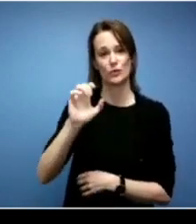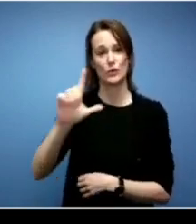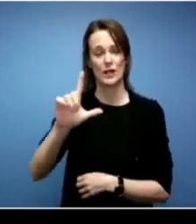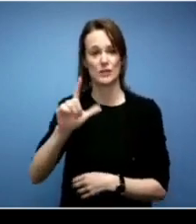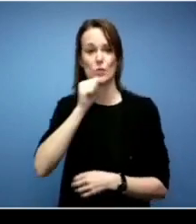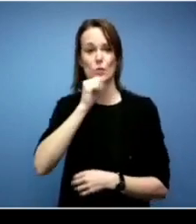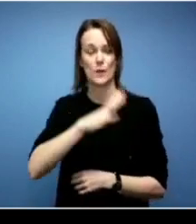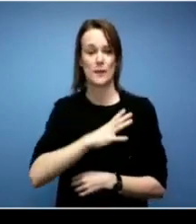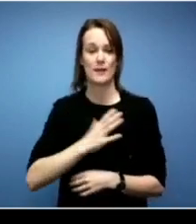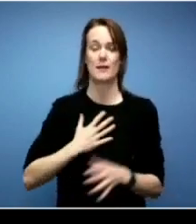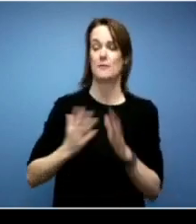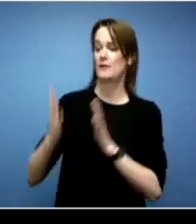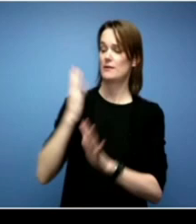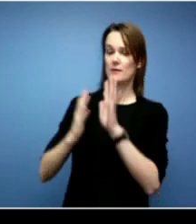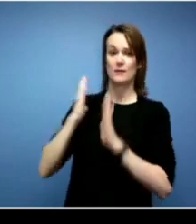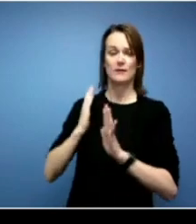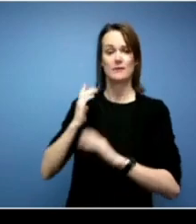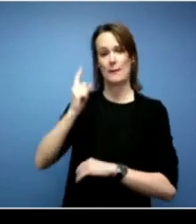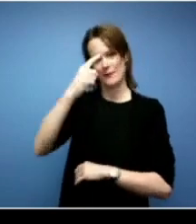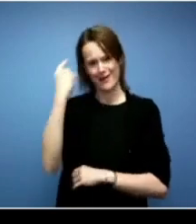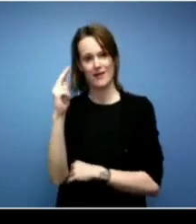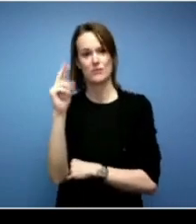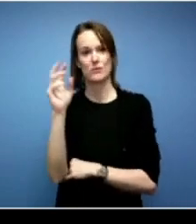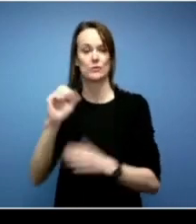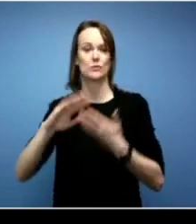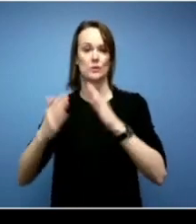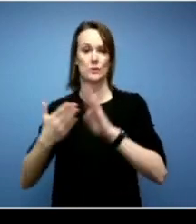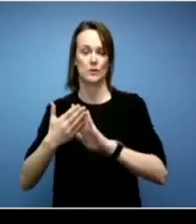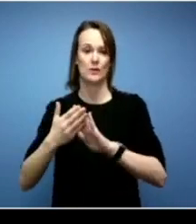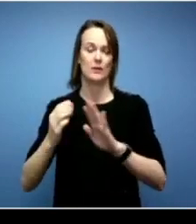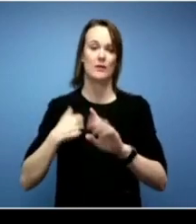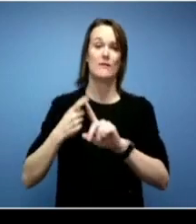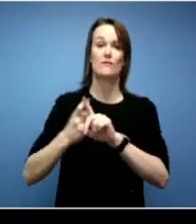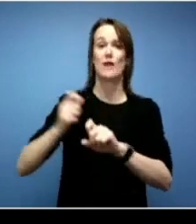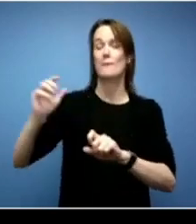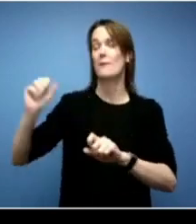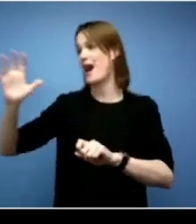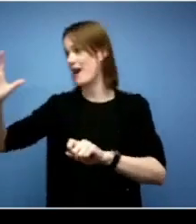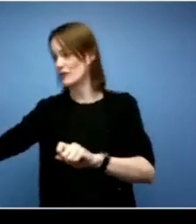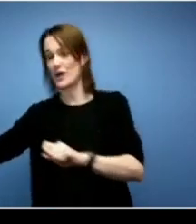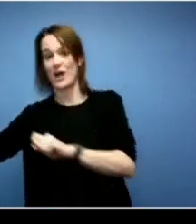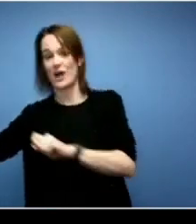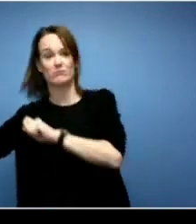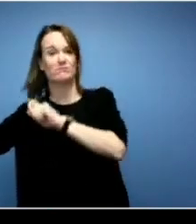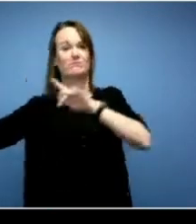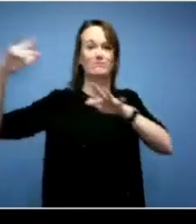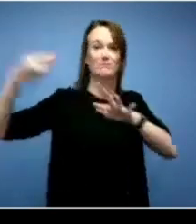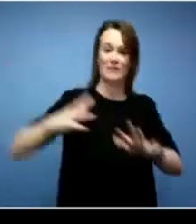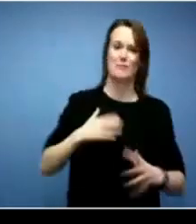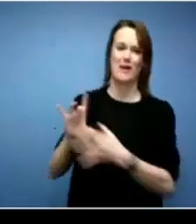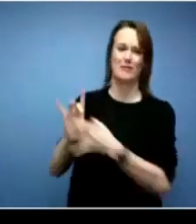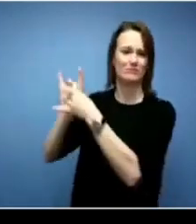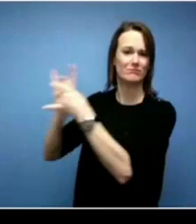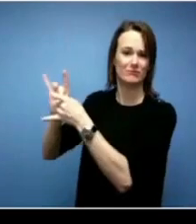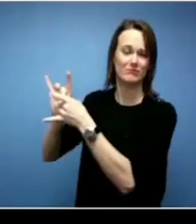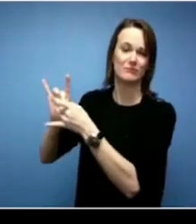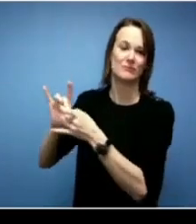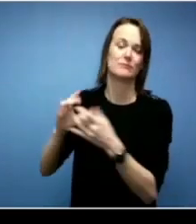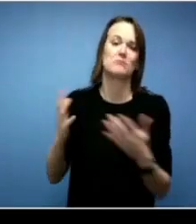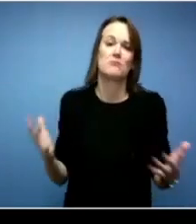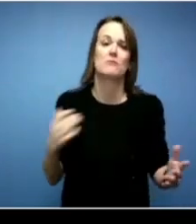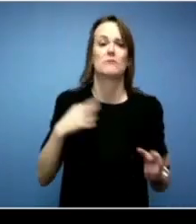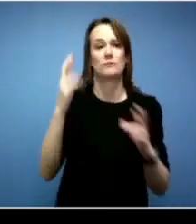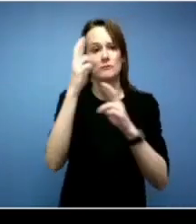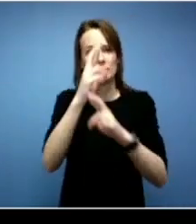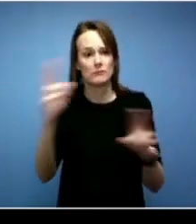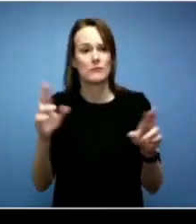Scotian community. I also come from the African diaspora, and I feel compelled to show my profound respect to local Indigenous